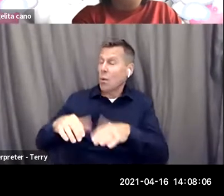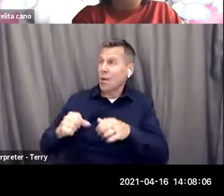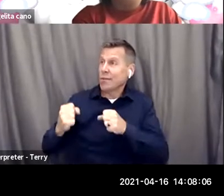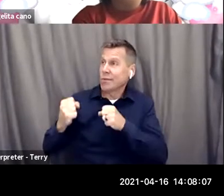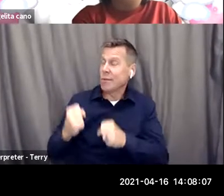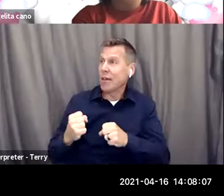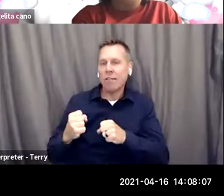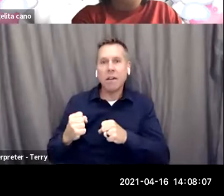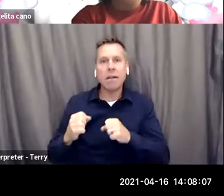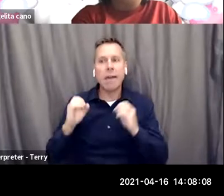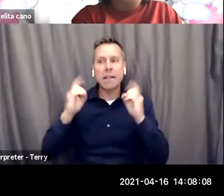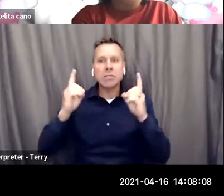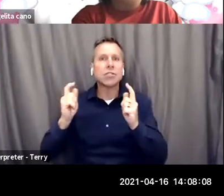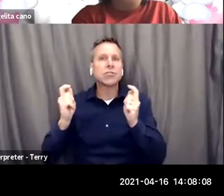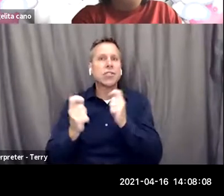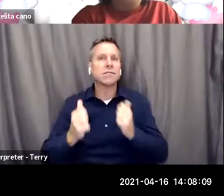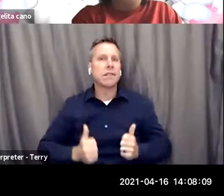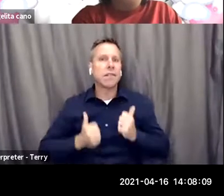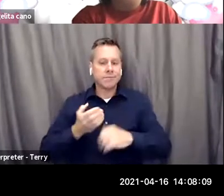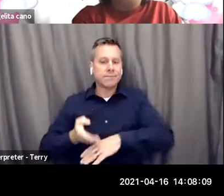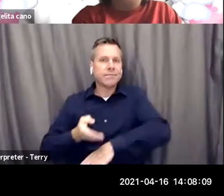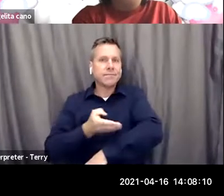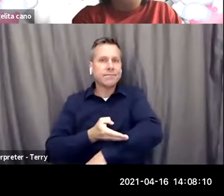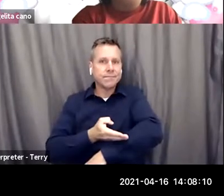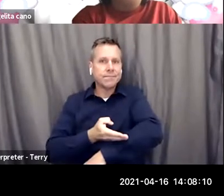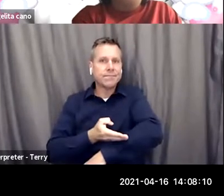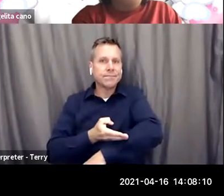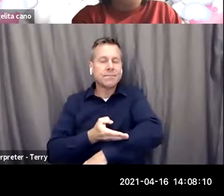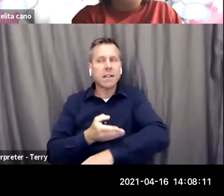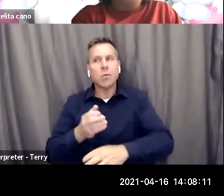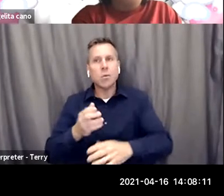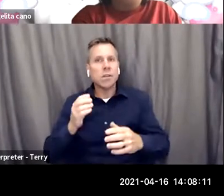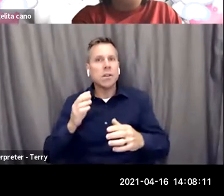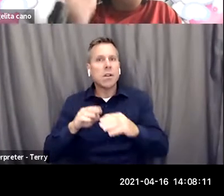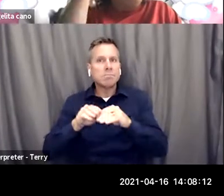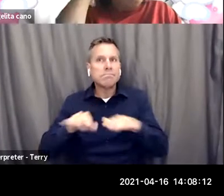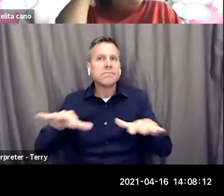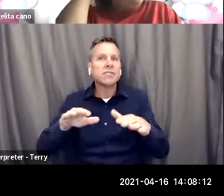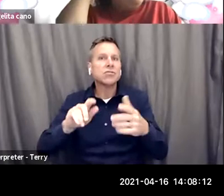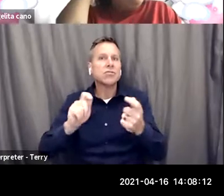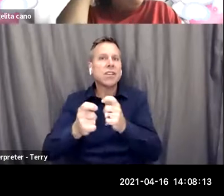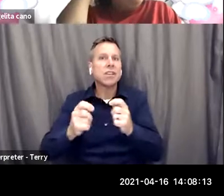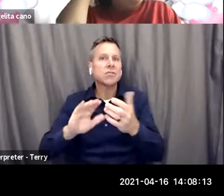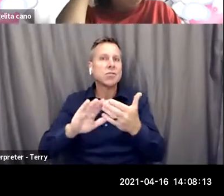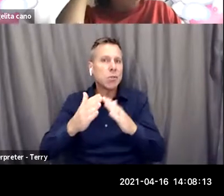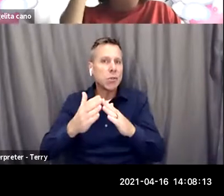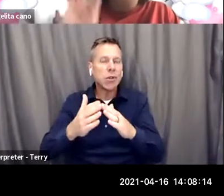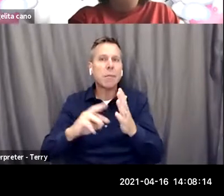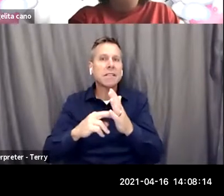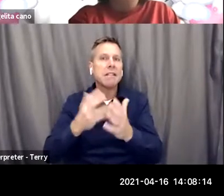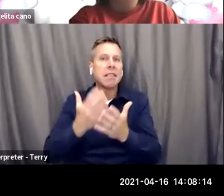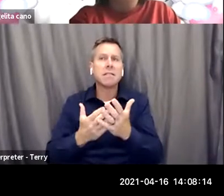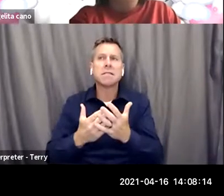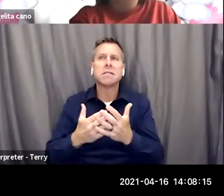education changes lives for the better, and that changes our communities, and that reduces victimization. And in my own way,